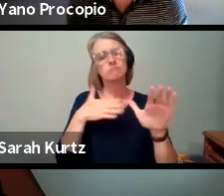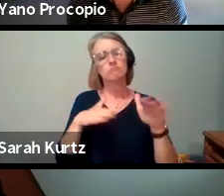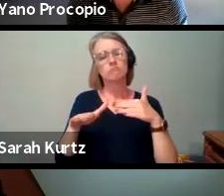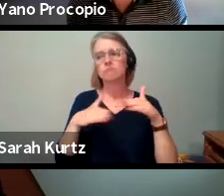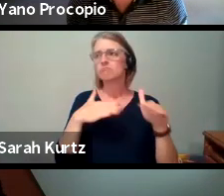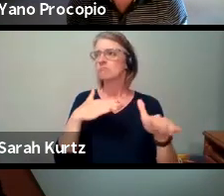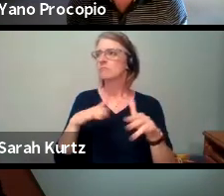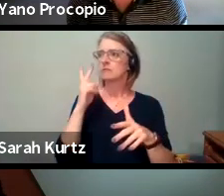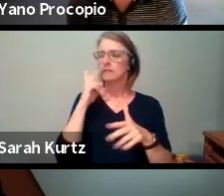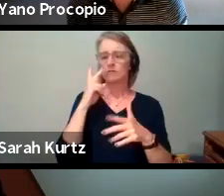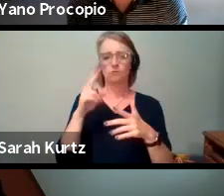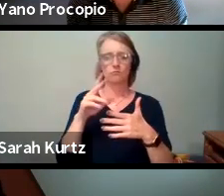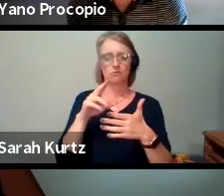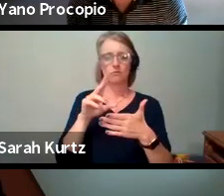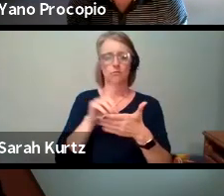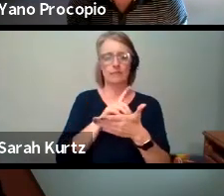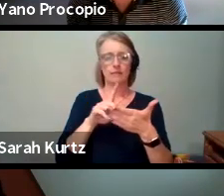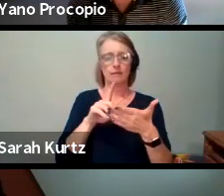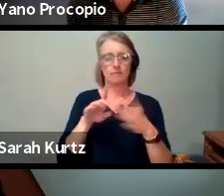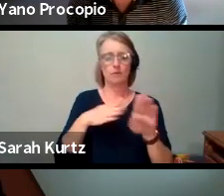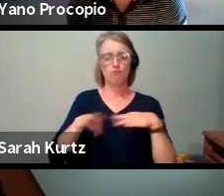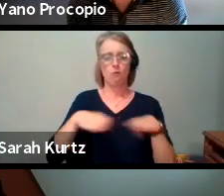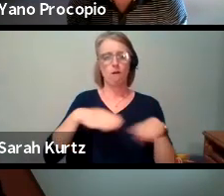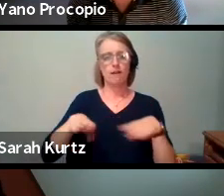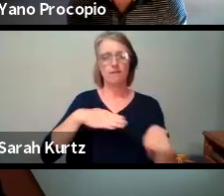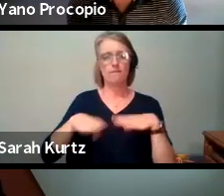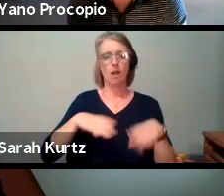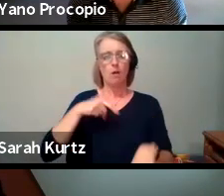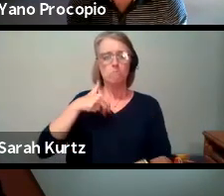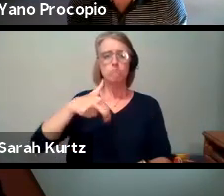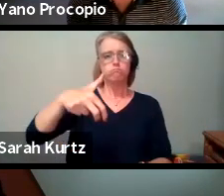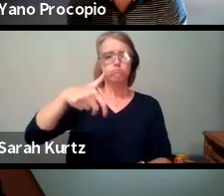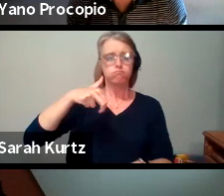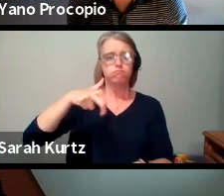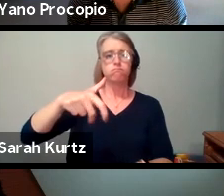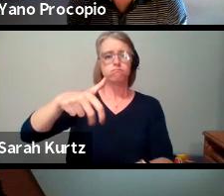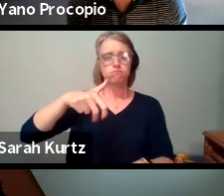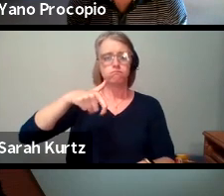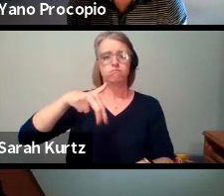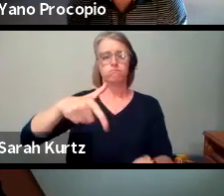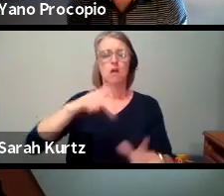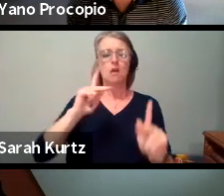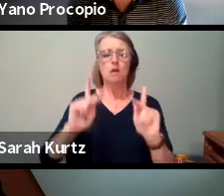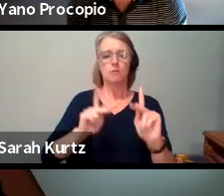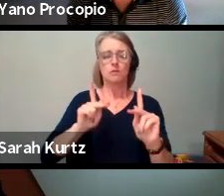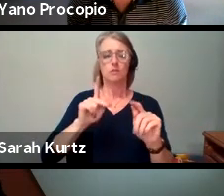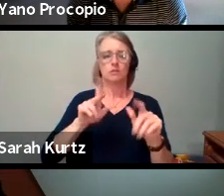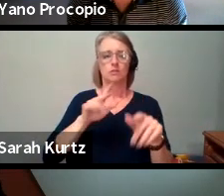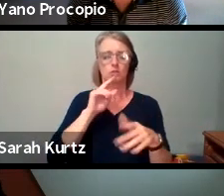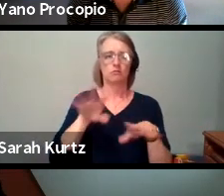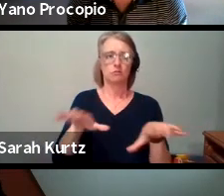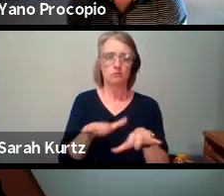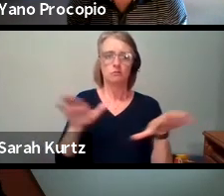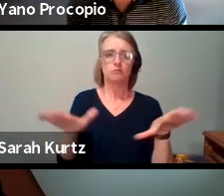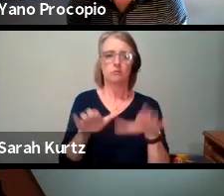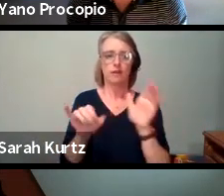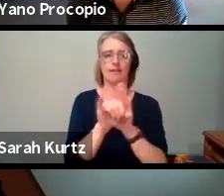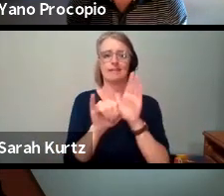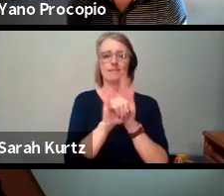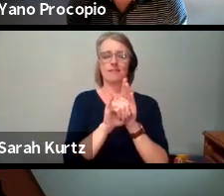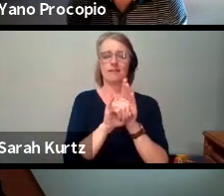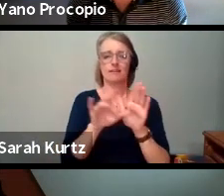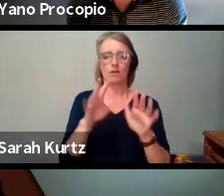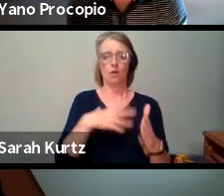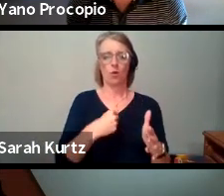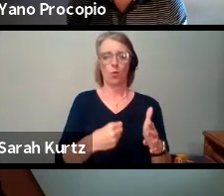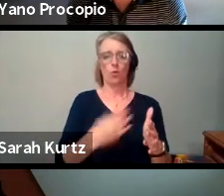Active racist behavior is equivalent to walking fast on the conveyor belt, and the person engaged in active racist behavior is identified with the ideology of